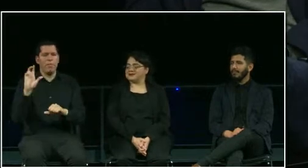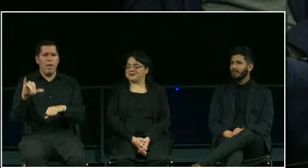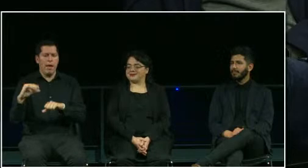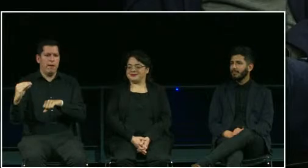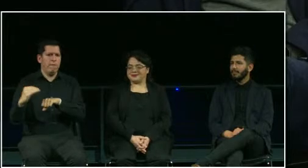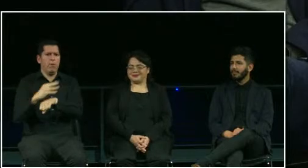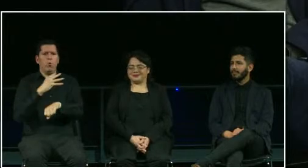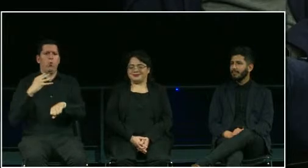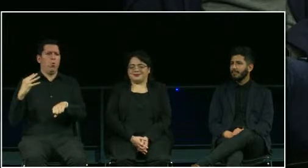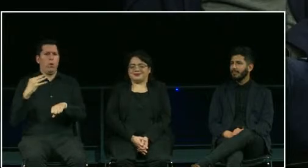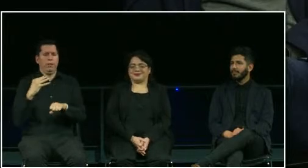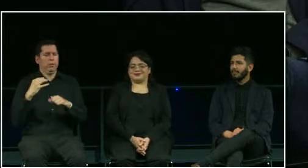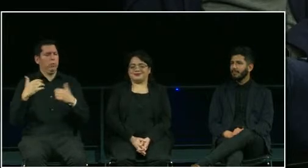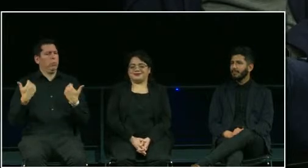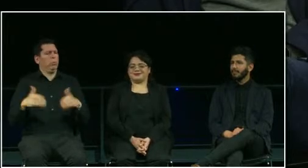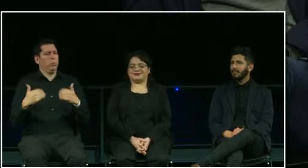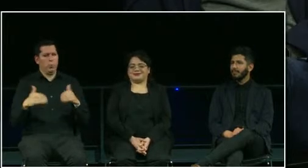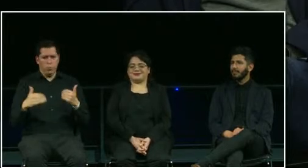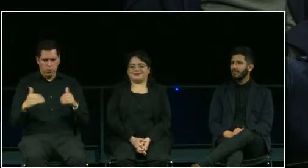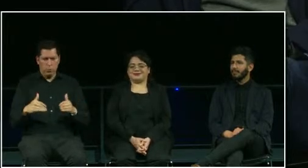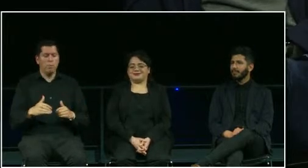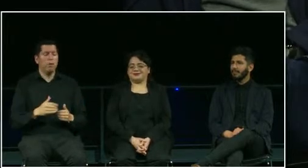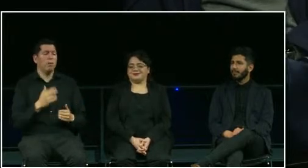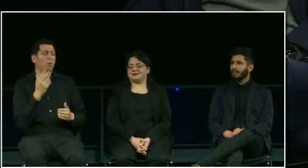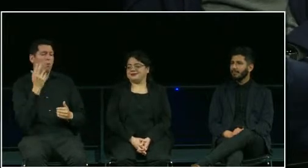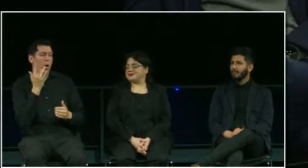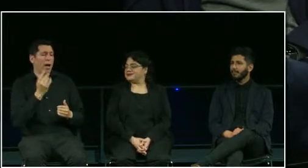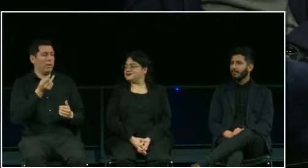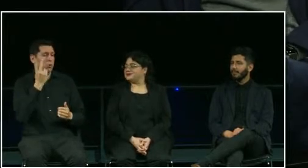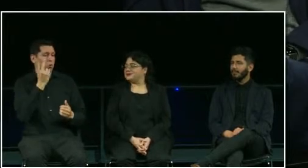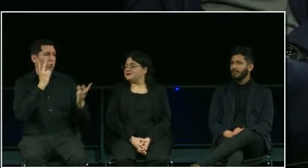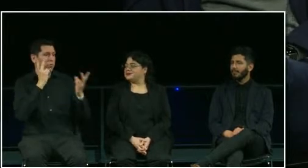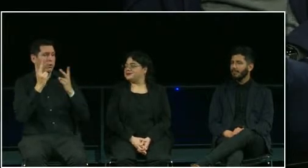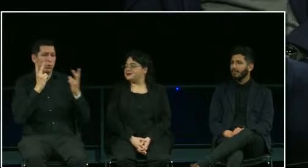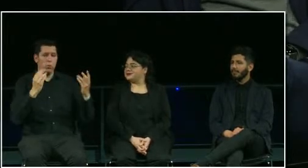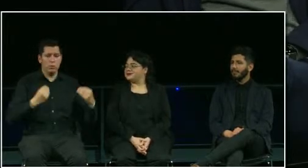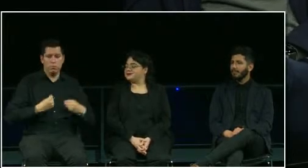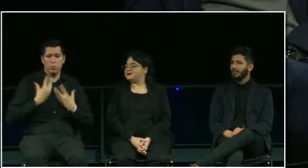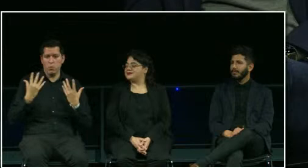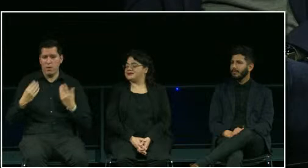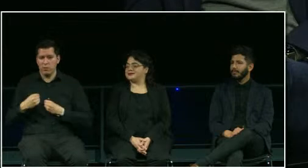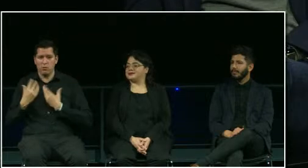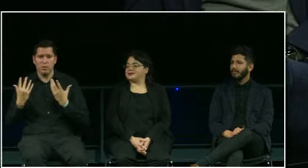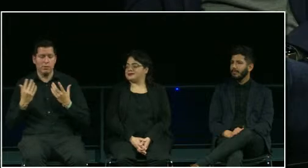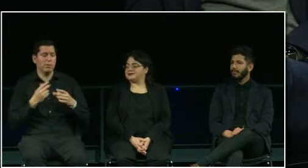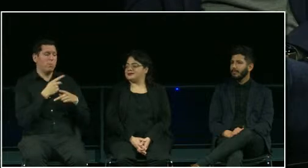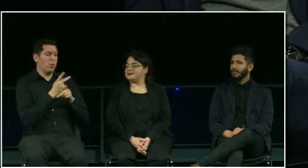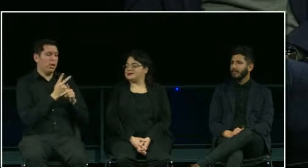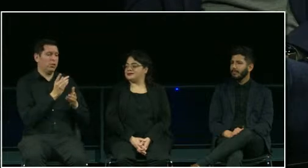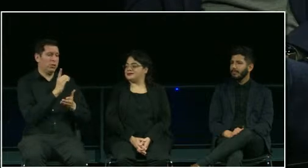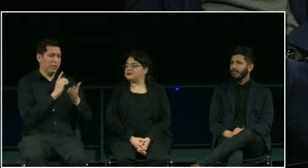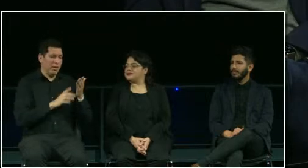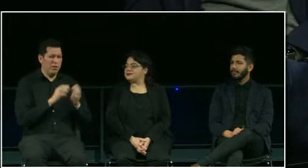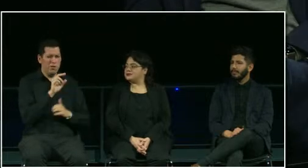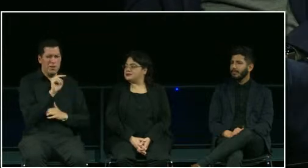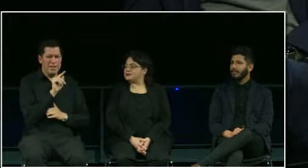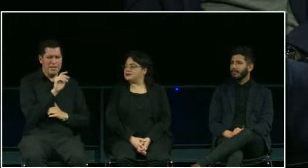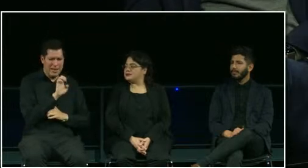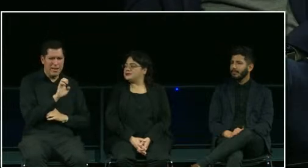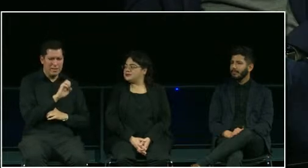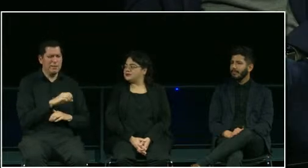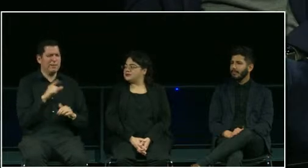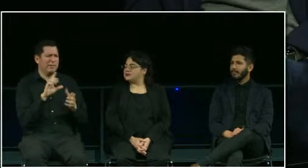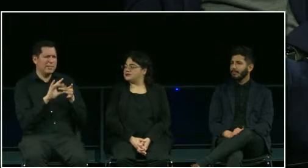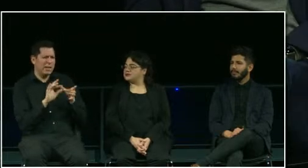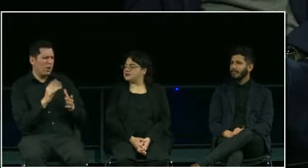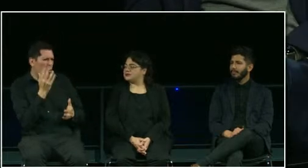influenced us in a big way. We kind of had two kind of visual inspirations. Our production designer, Nate Reg, helmed this idea that